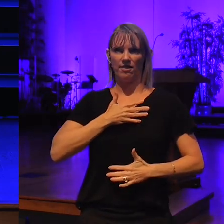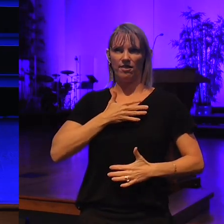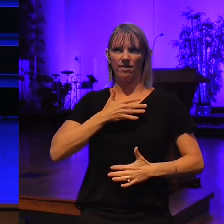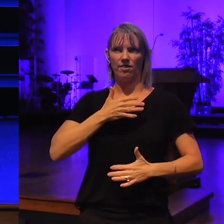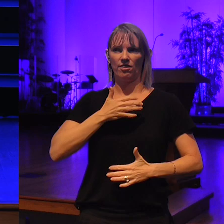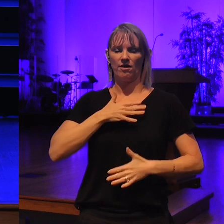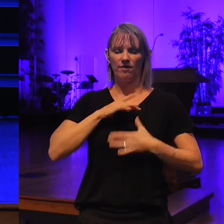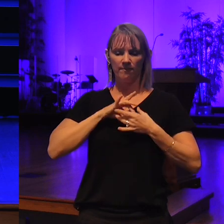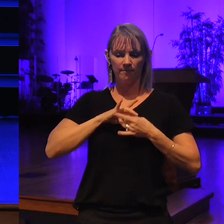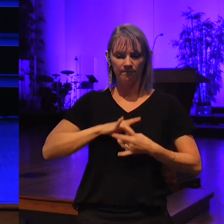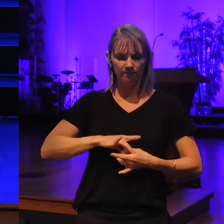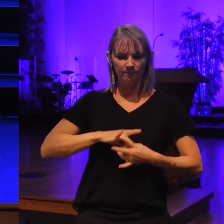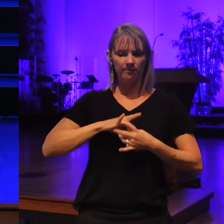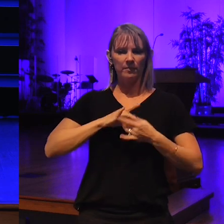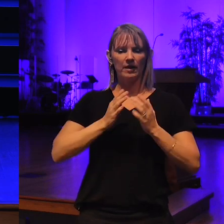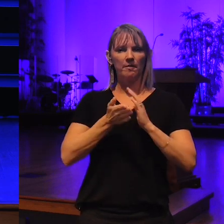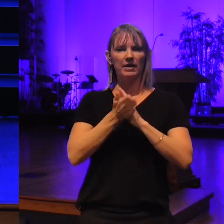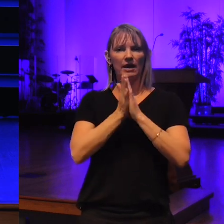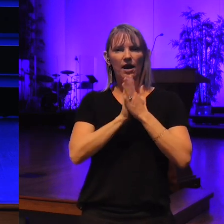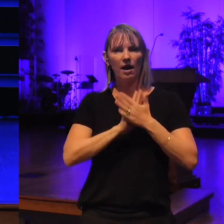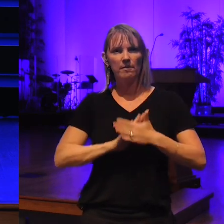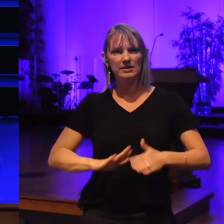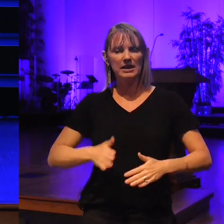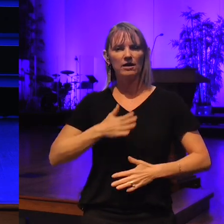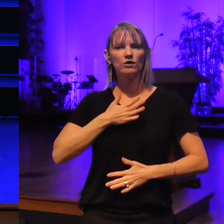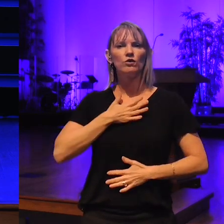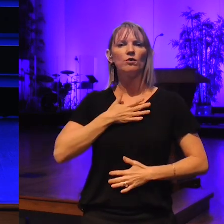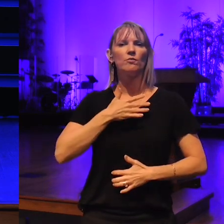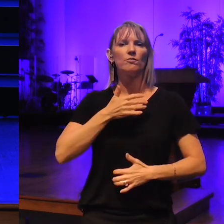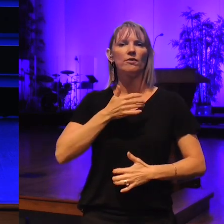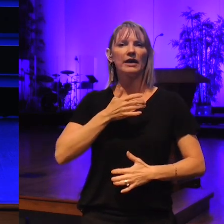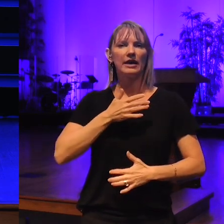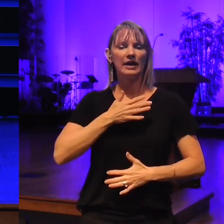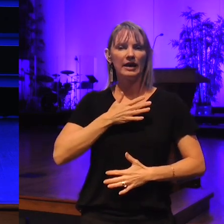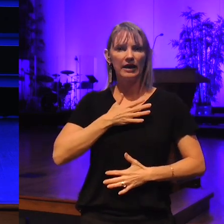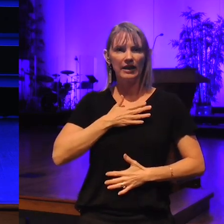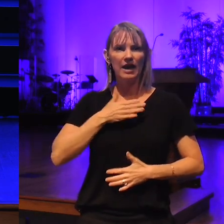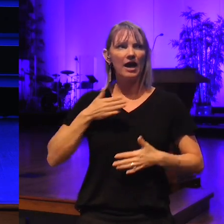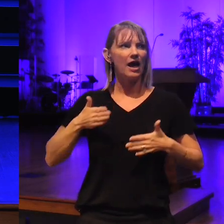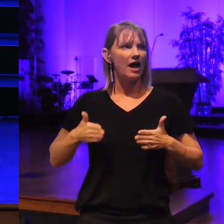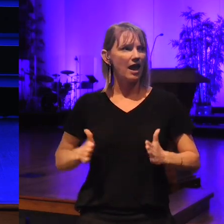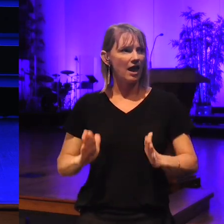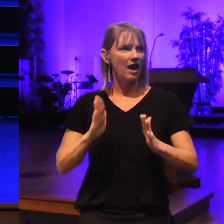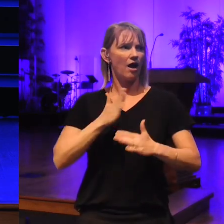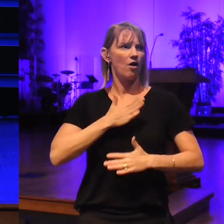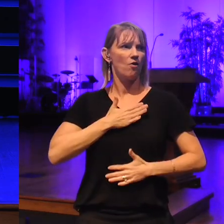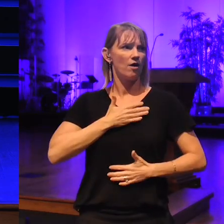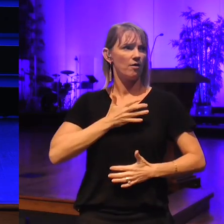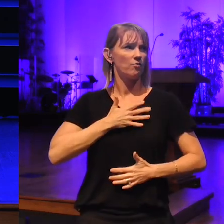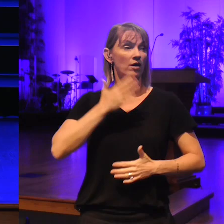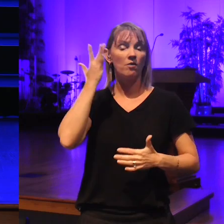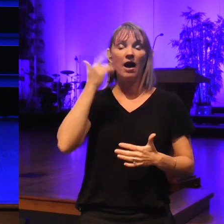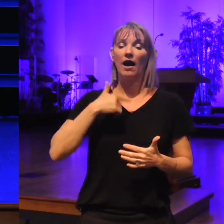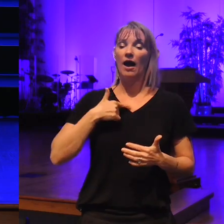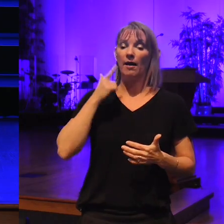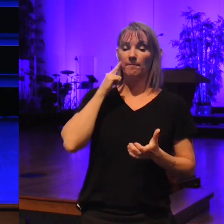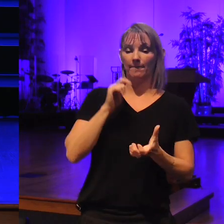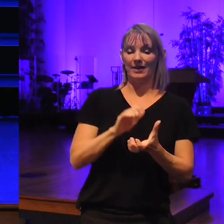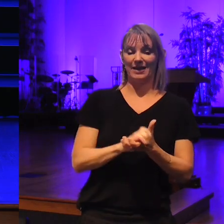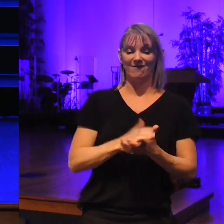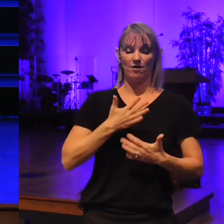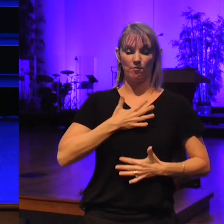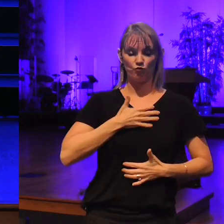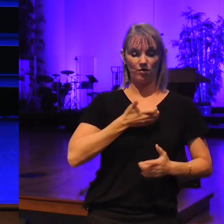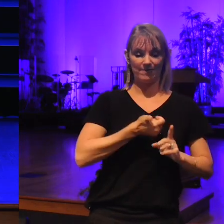breath. Still ourselves long enough to take a deep breath. And allow that breath, because I believe that breath